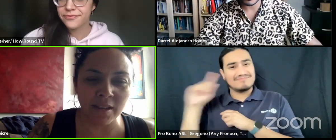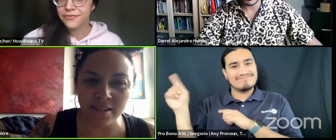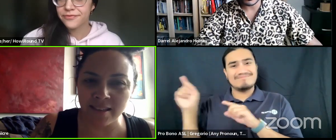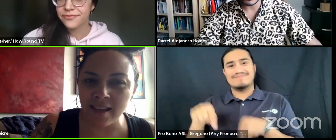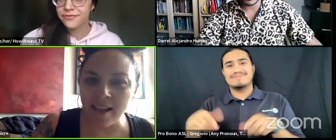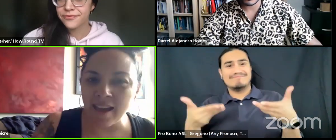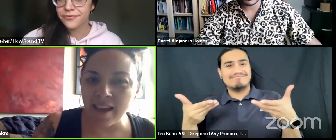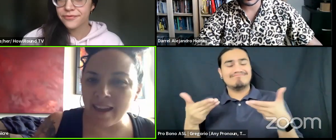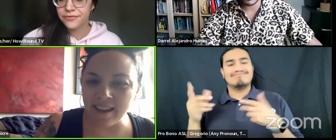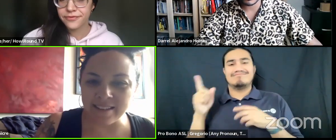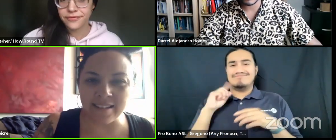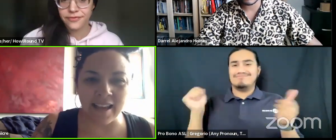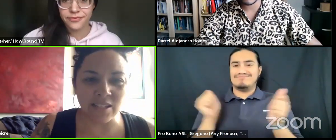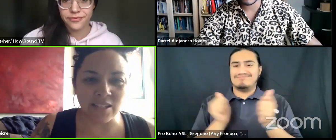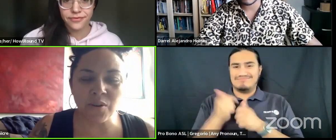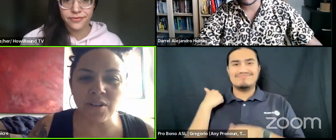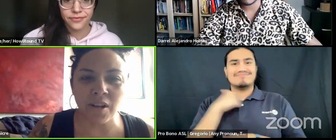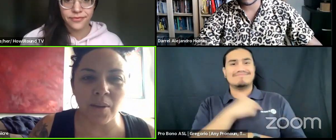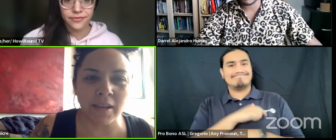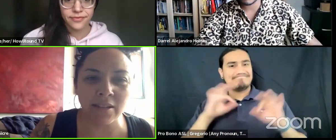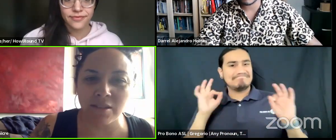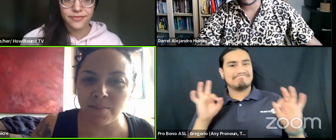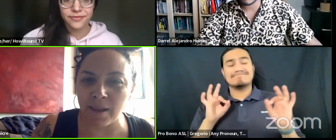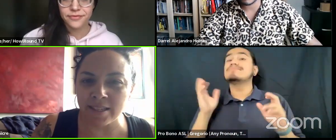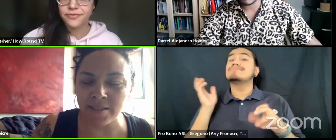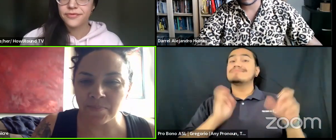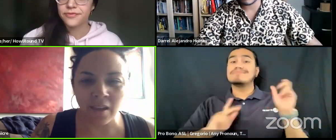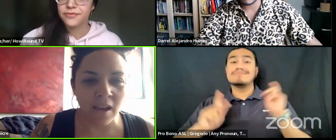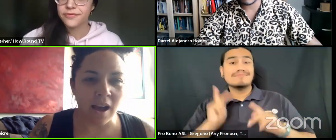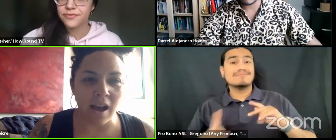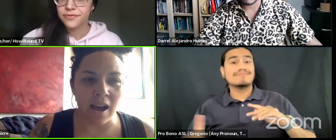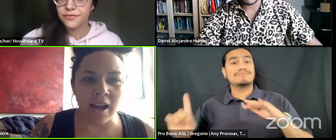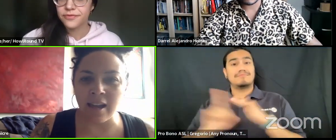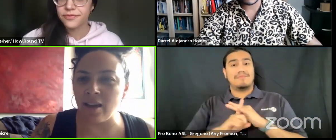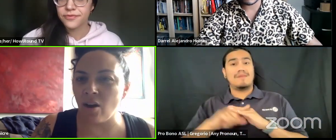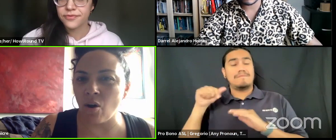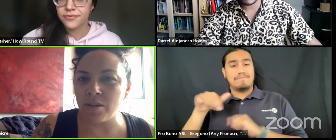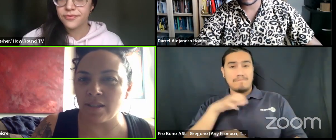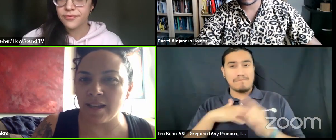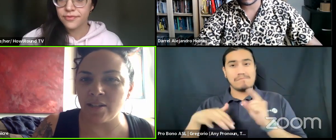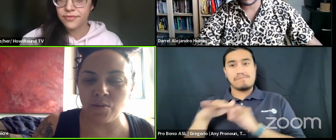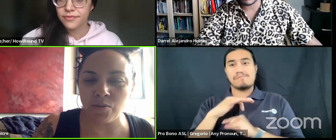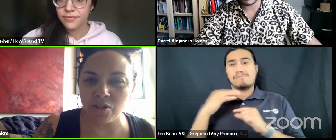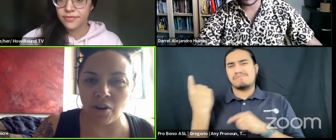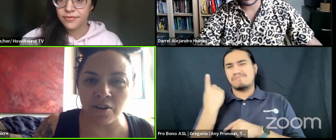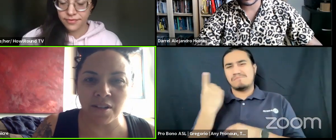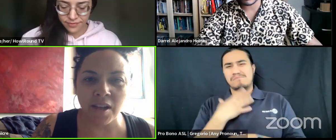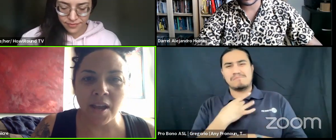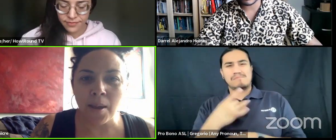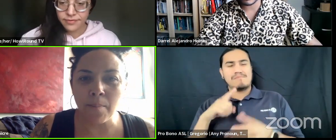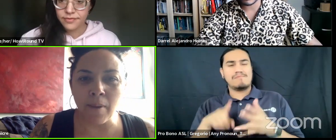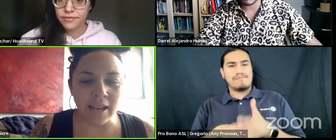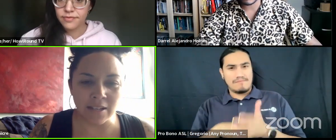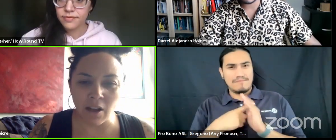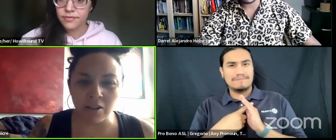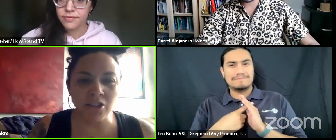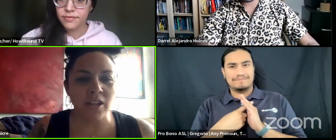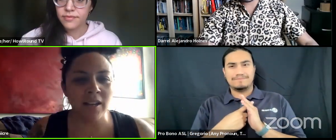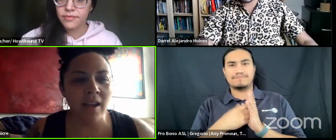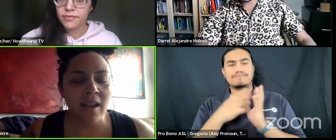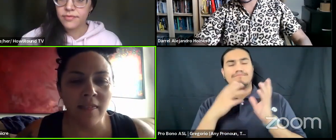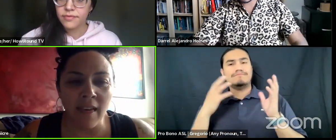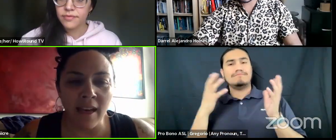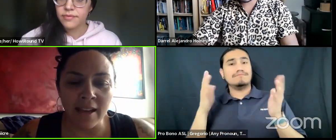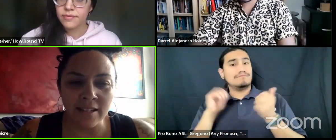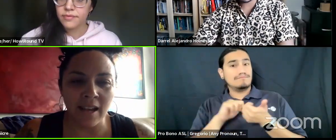here with us. And as folks are coming into the space, I always like to start by